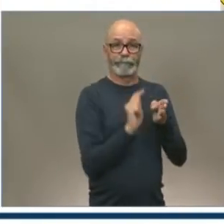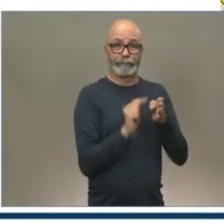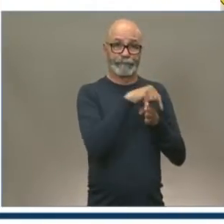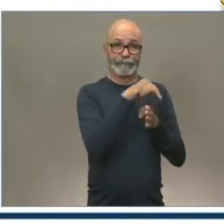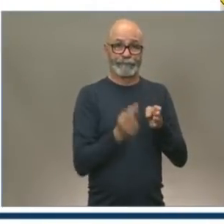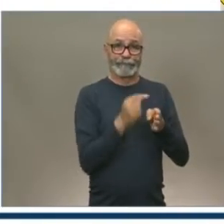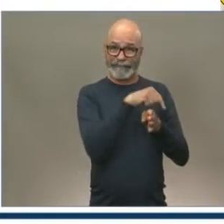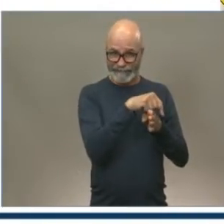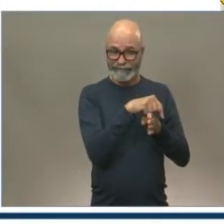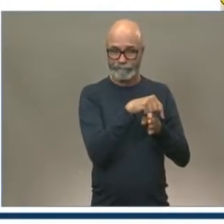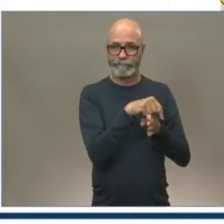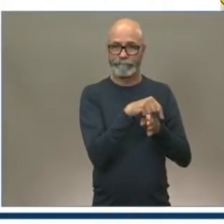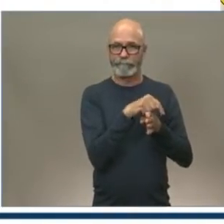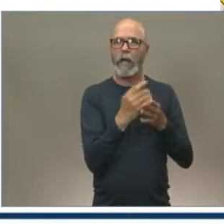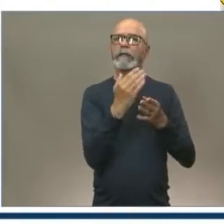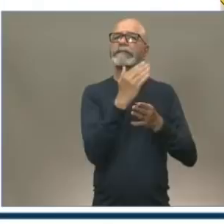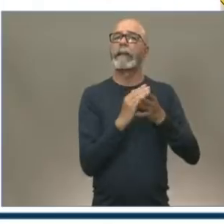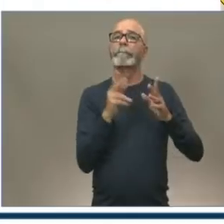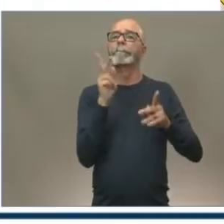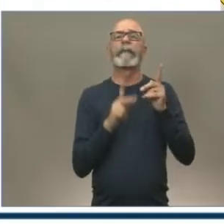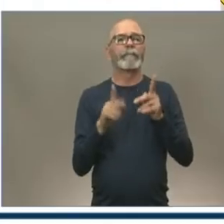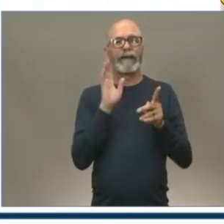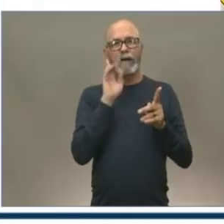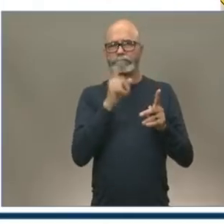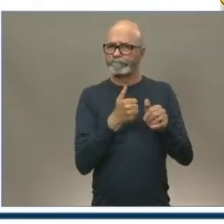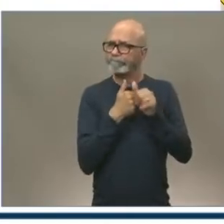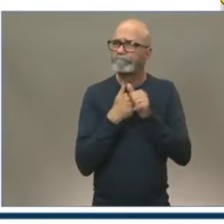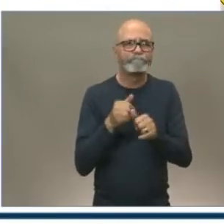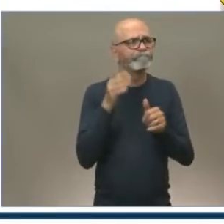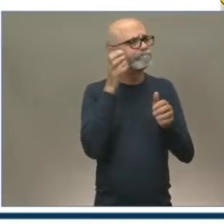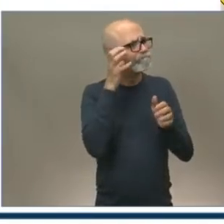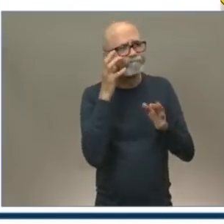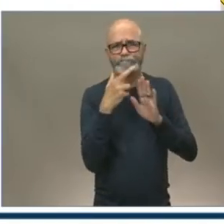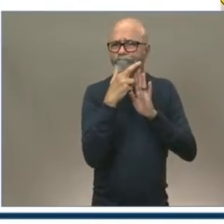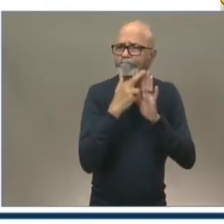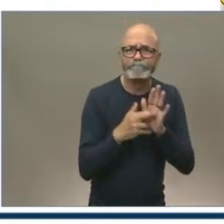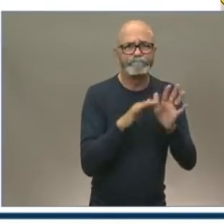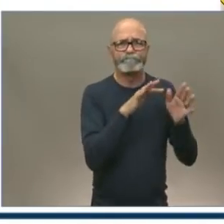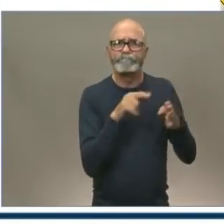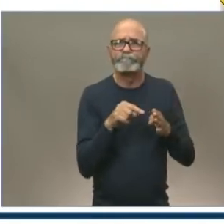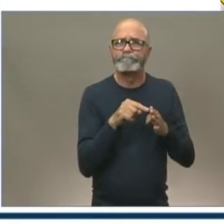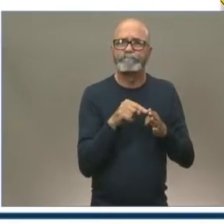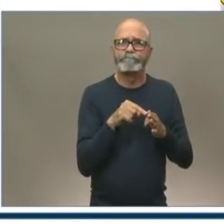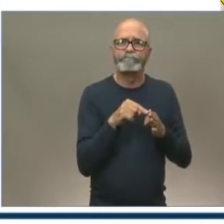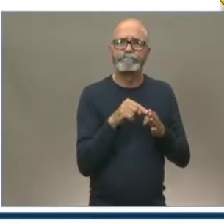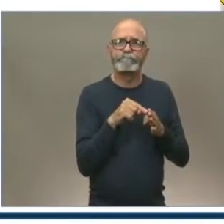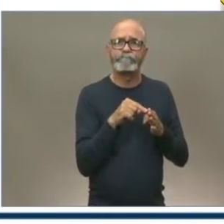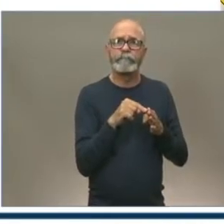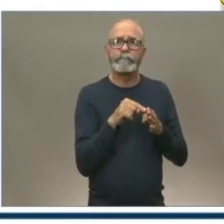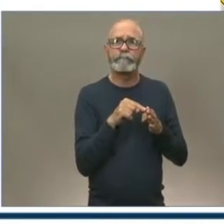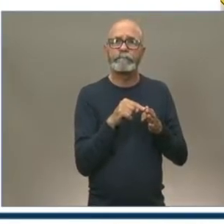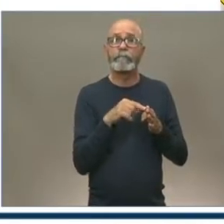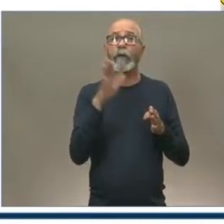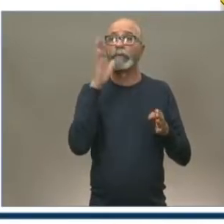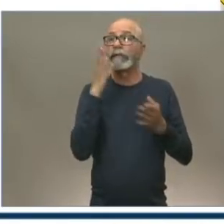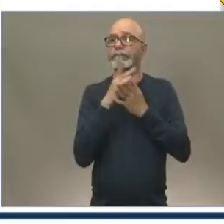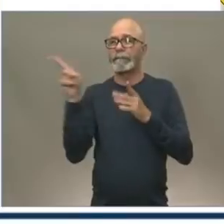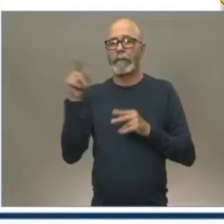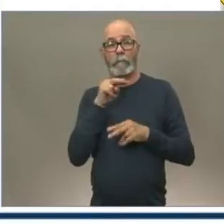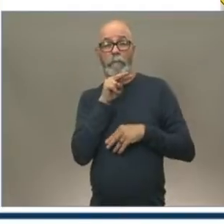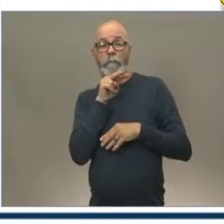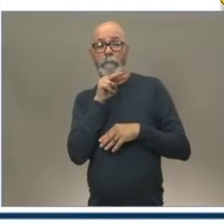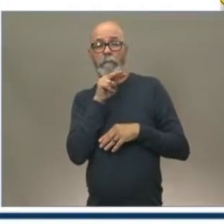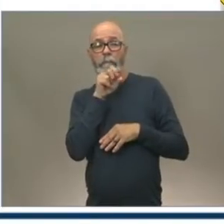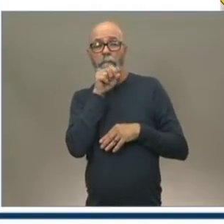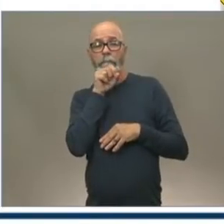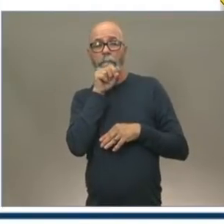to follow other, protocols. How closely are they followed through with to make sure they are self-isolating, that, that they do go to a hotel and that kind of